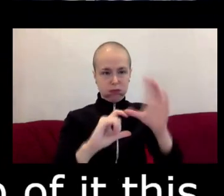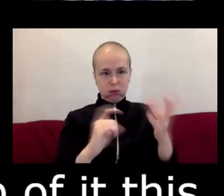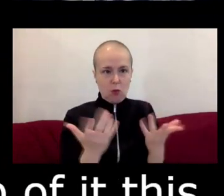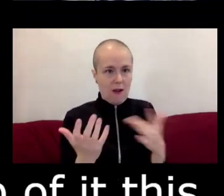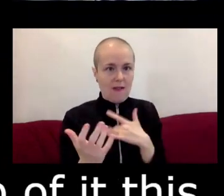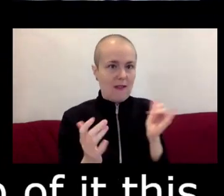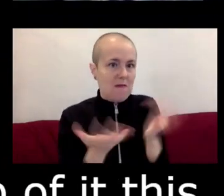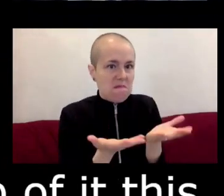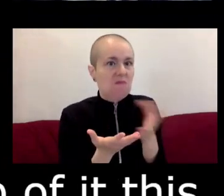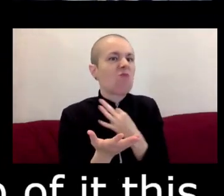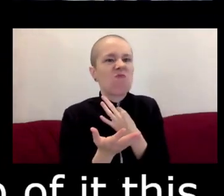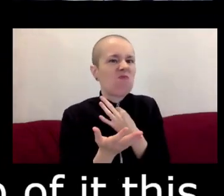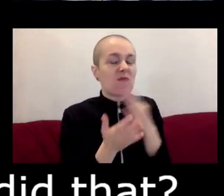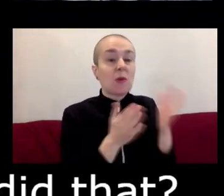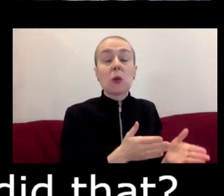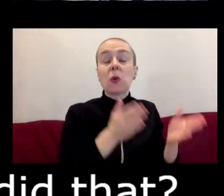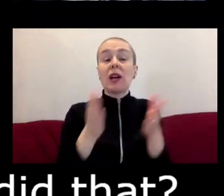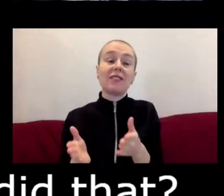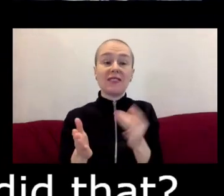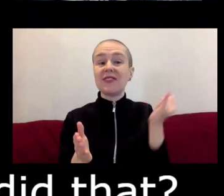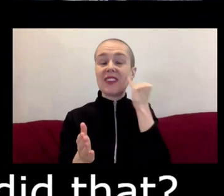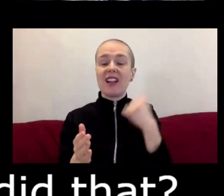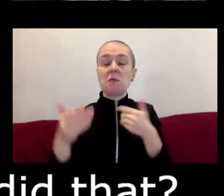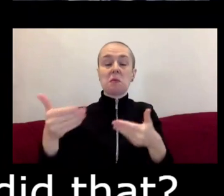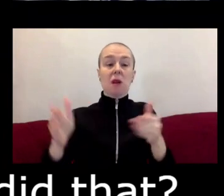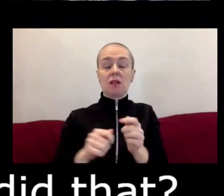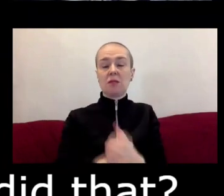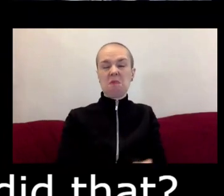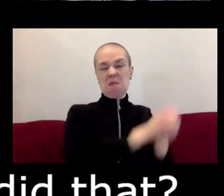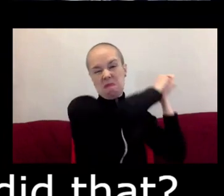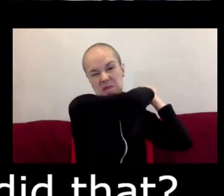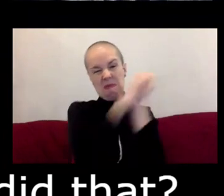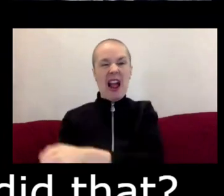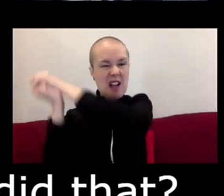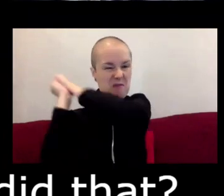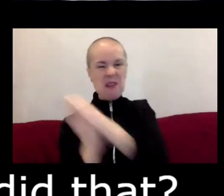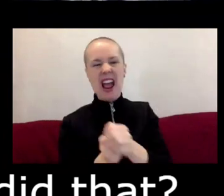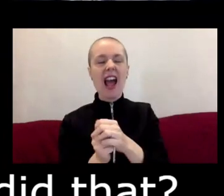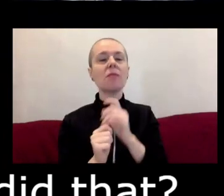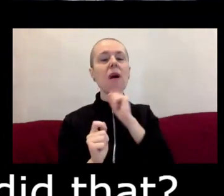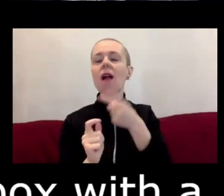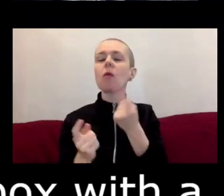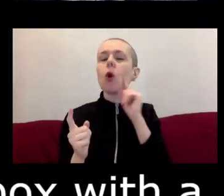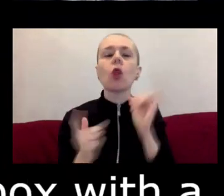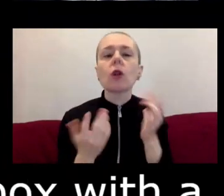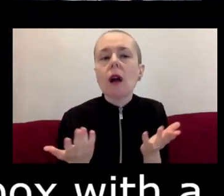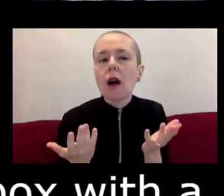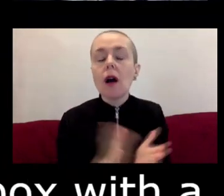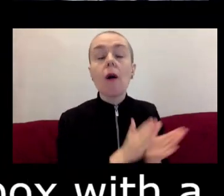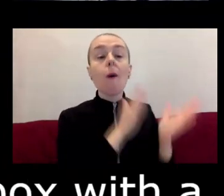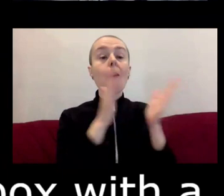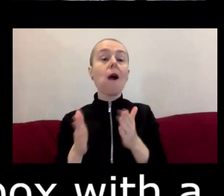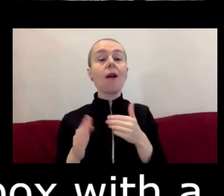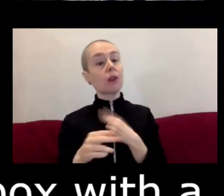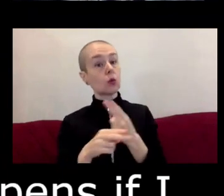what if I whack this box with a metal tool? Or what happens if I use like a wood